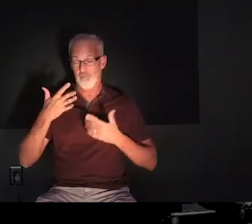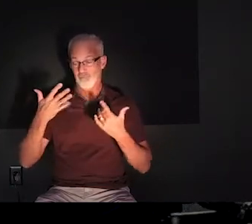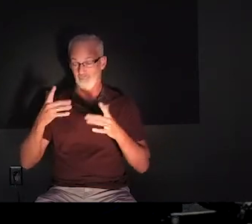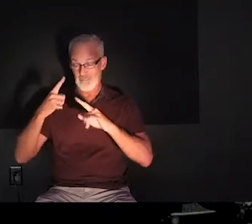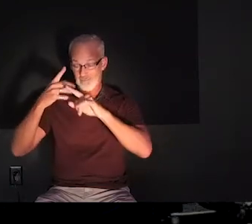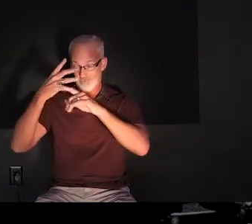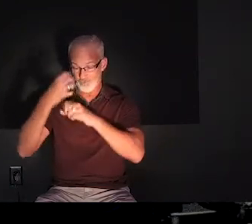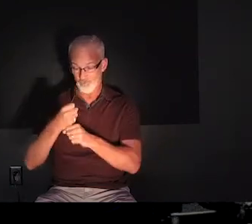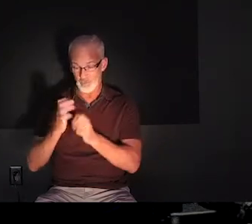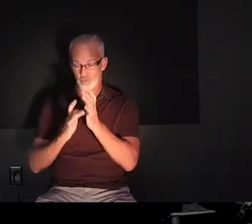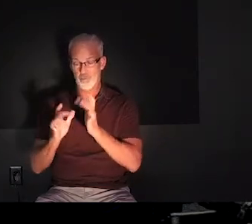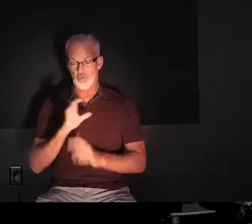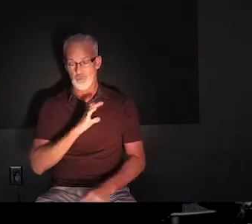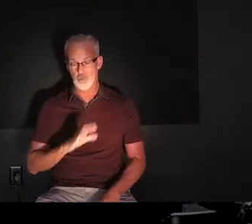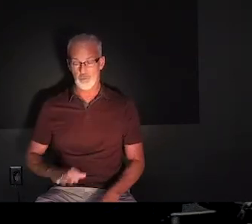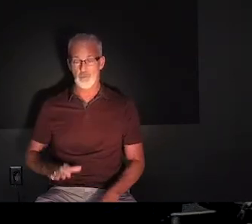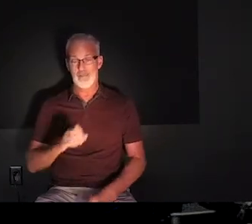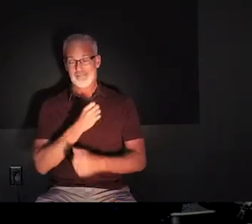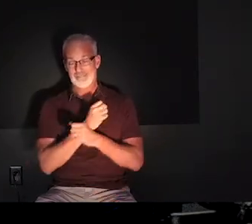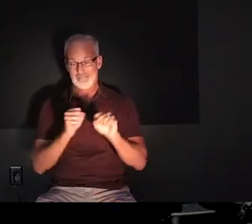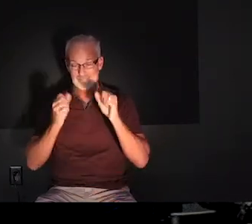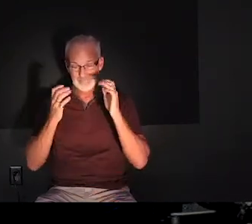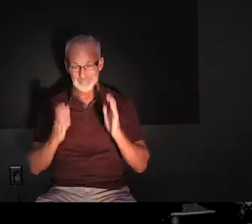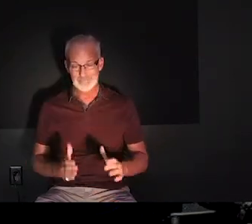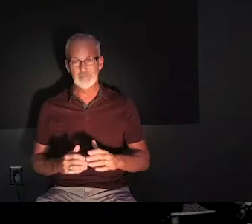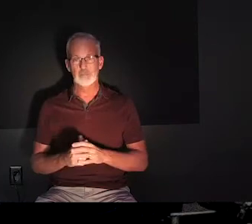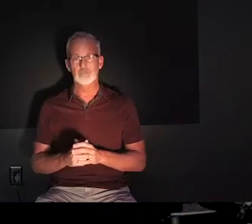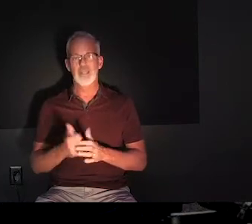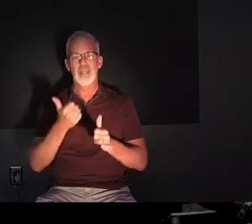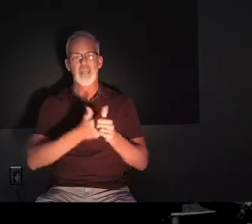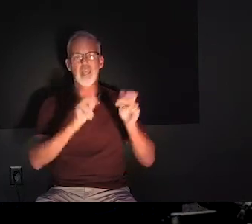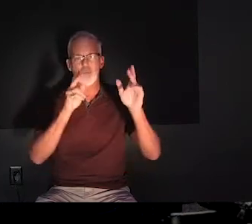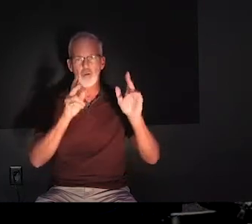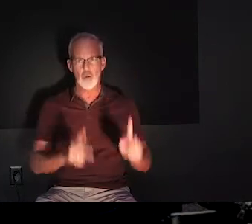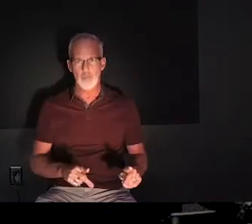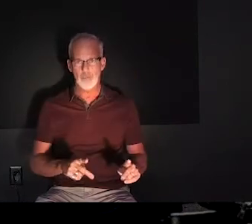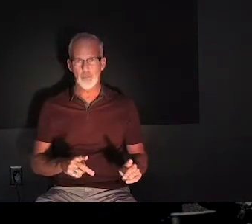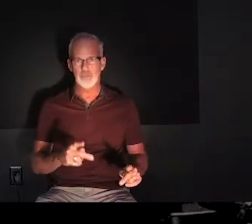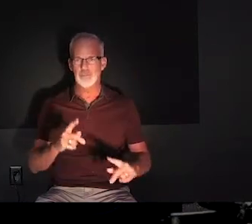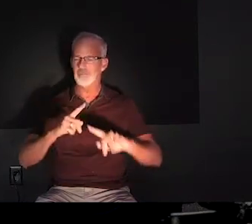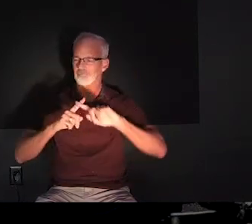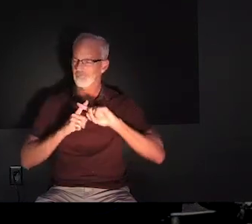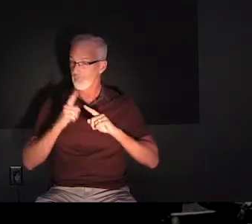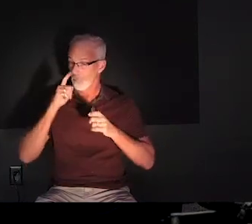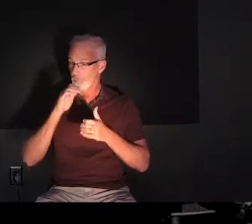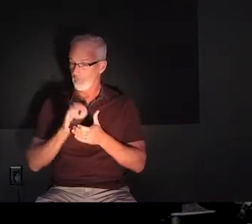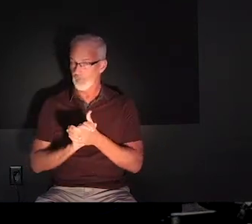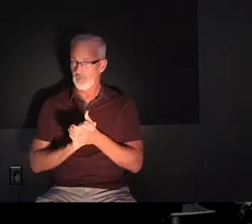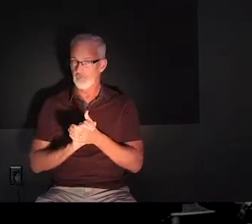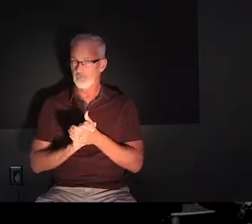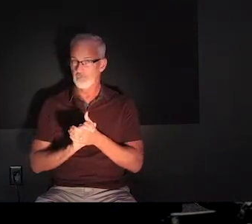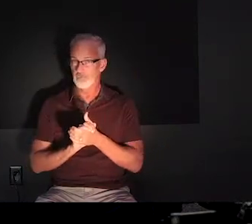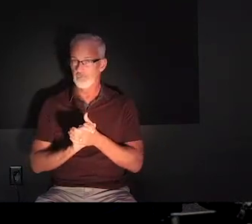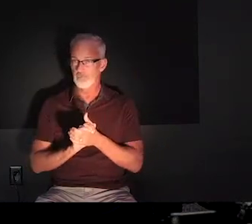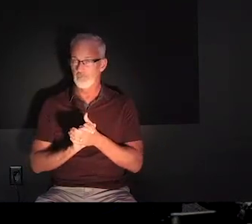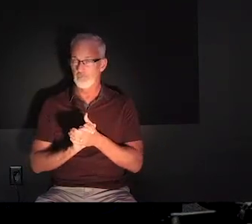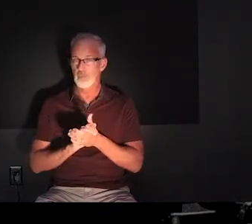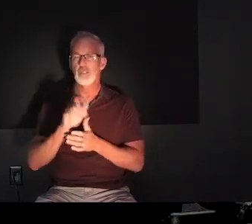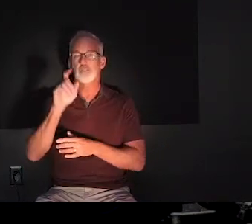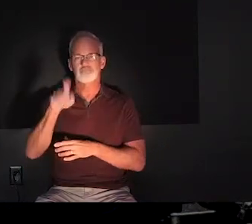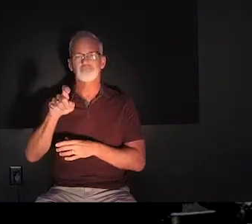you are to be baptized. Every single person who is called upon the name of Jesus Christ for salvation, you are to